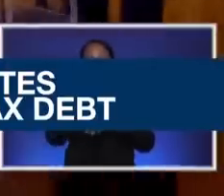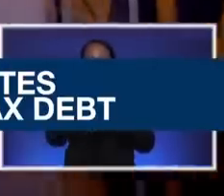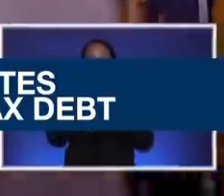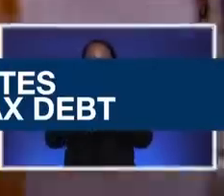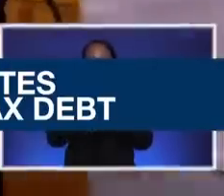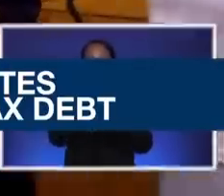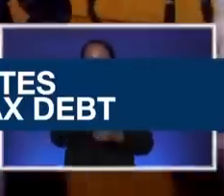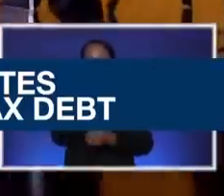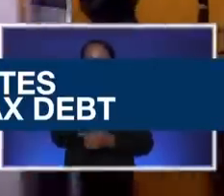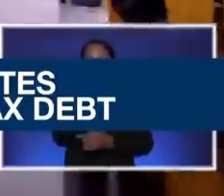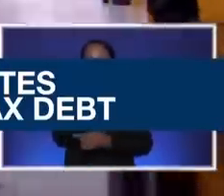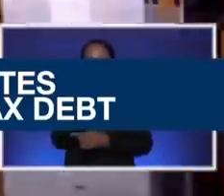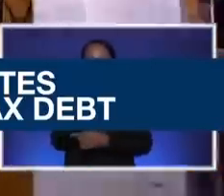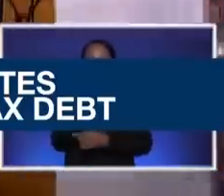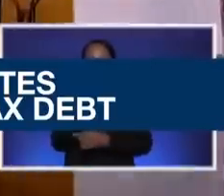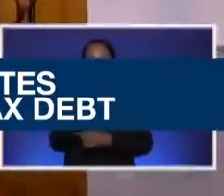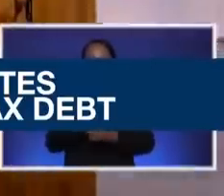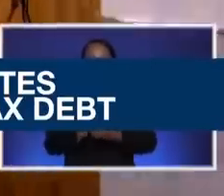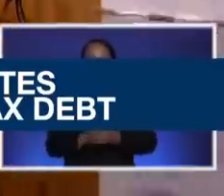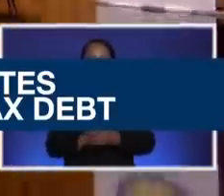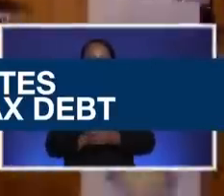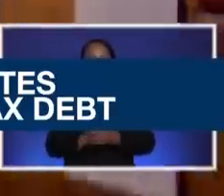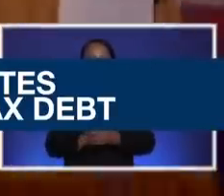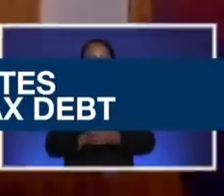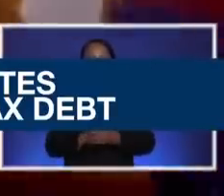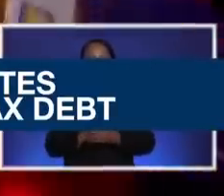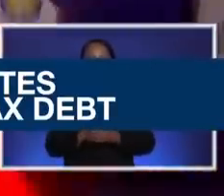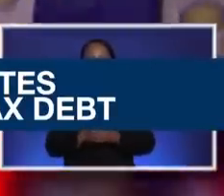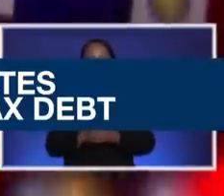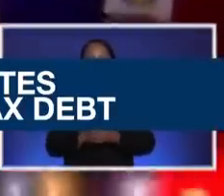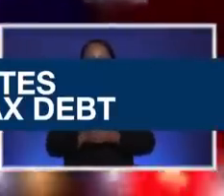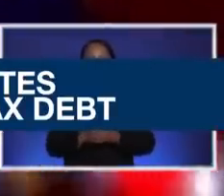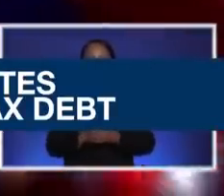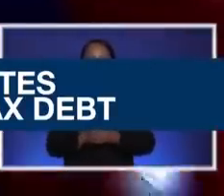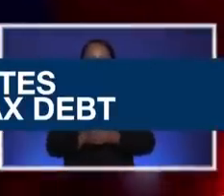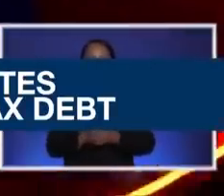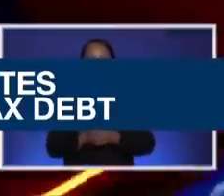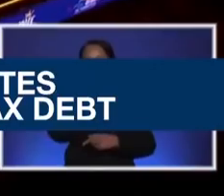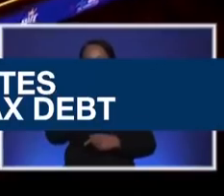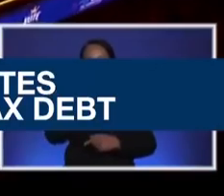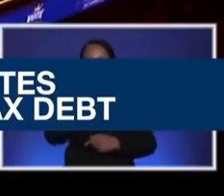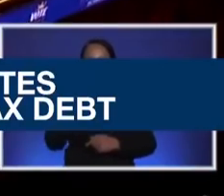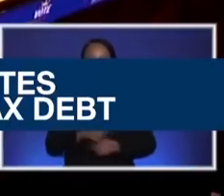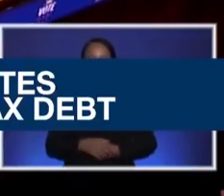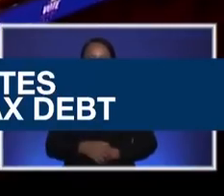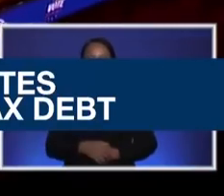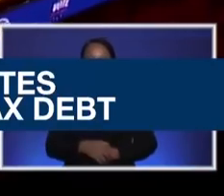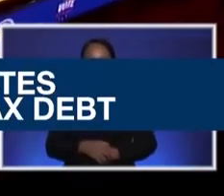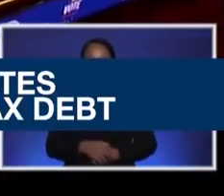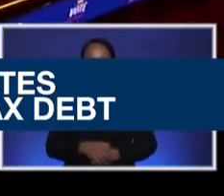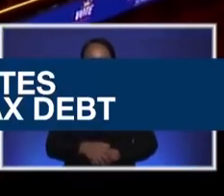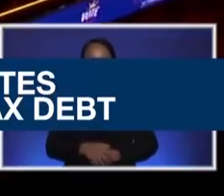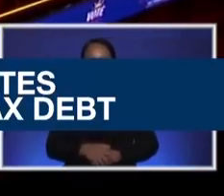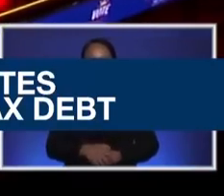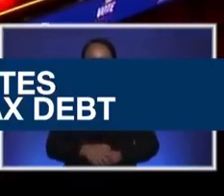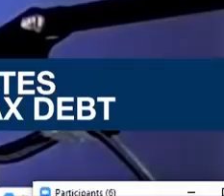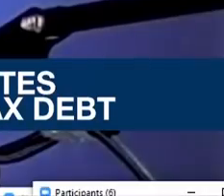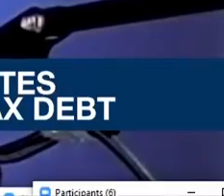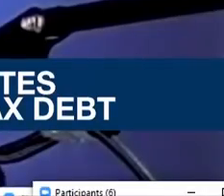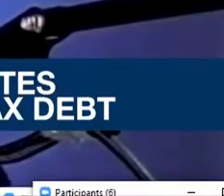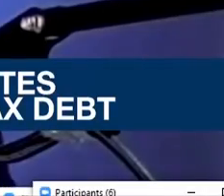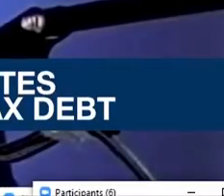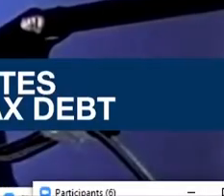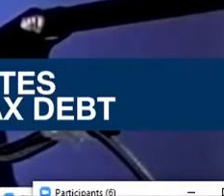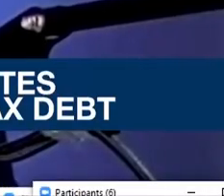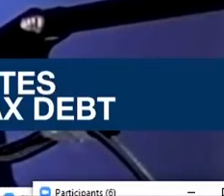this signify? Is it really high time for candidates to bring themselves together to prevent another Marcos presidency?